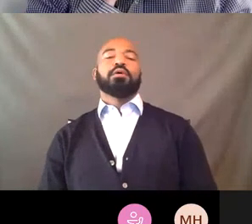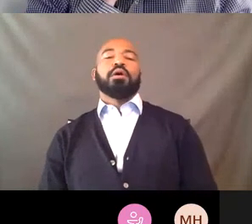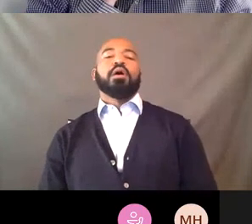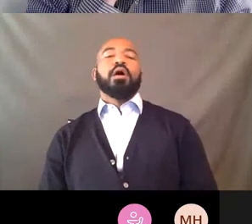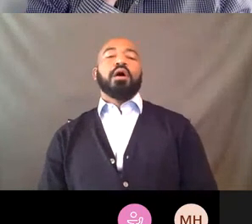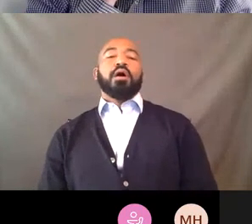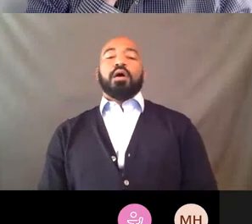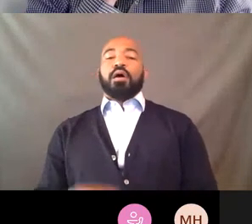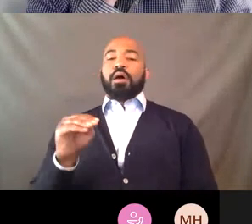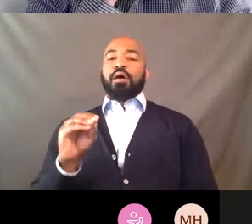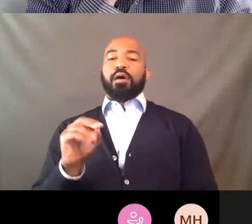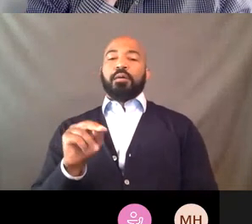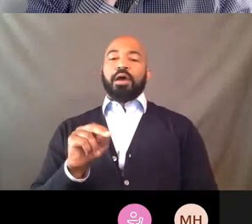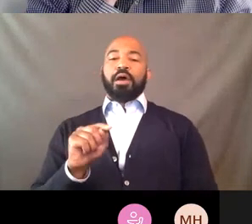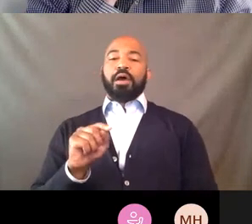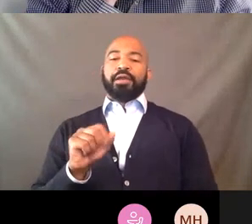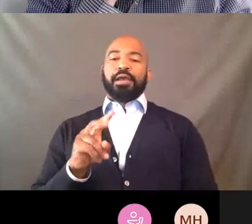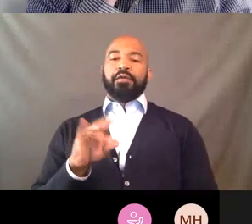Montavious?